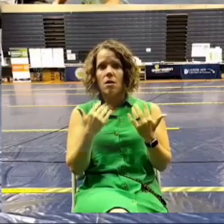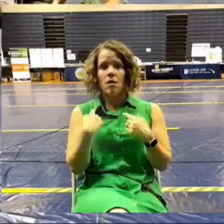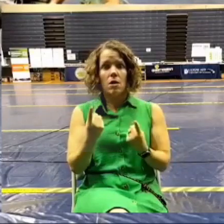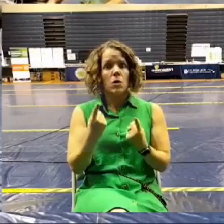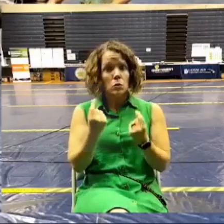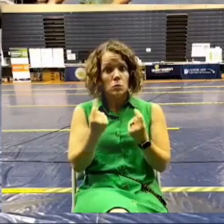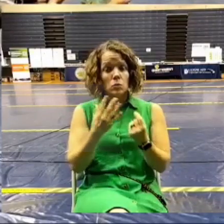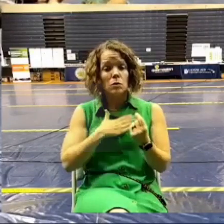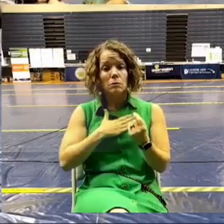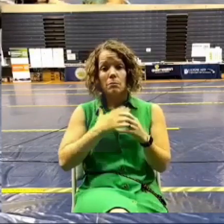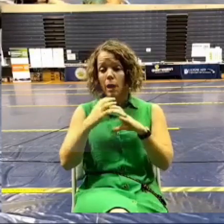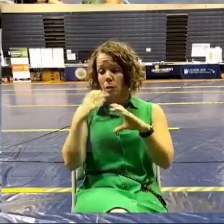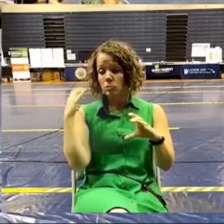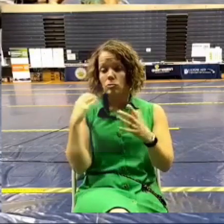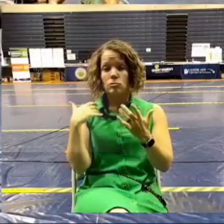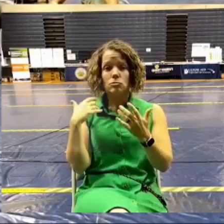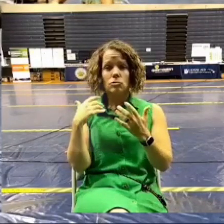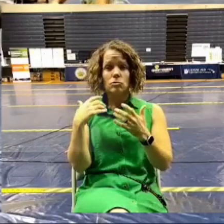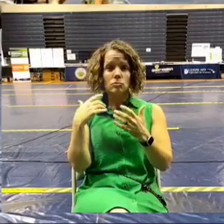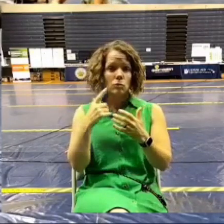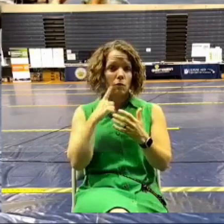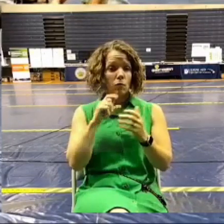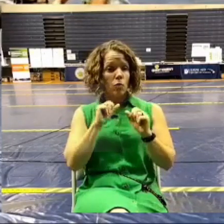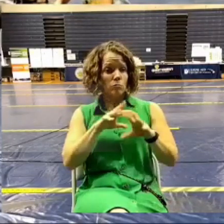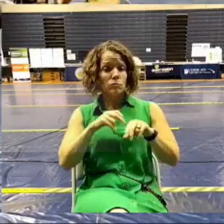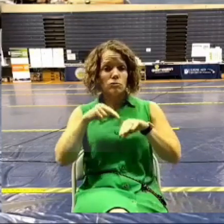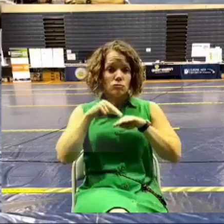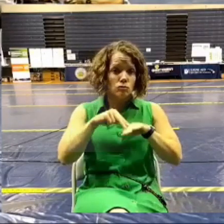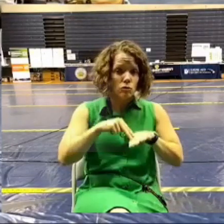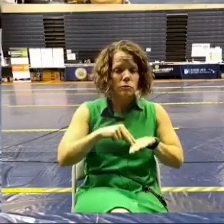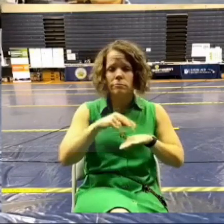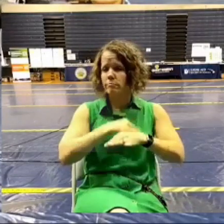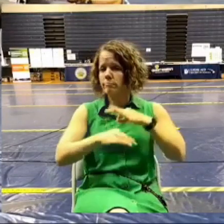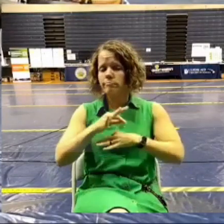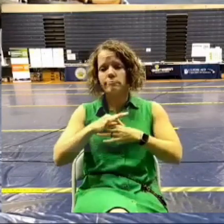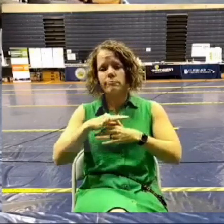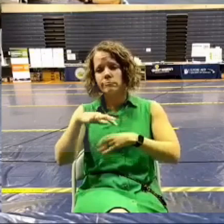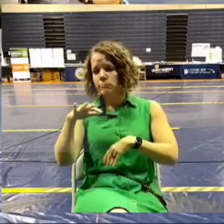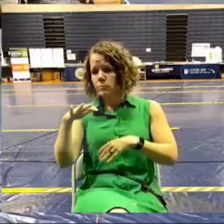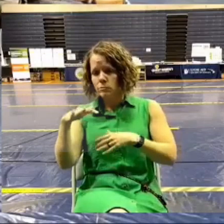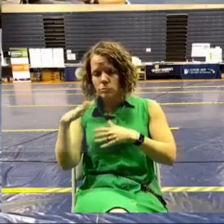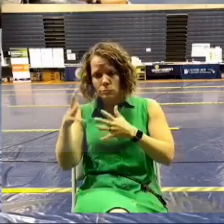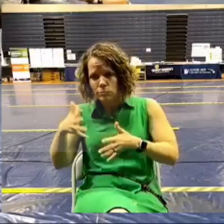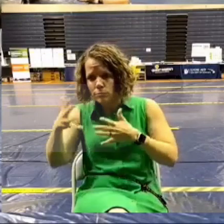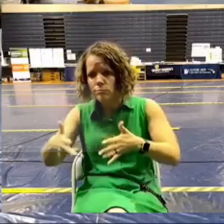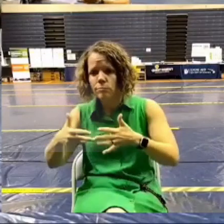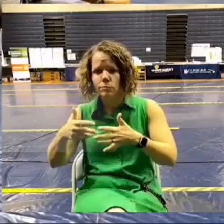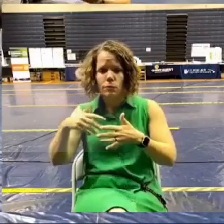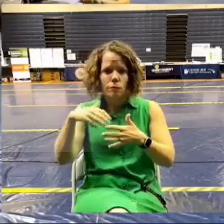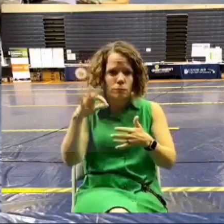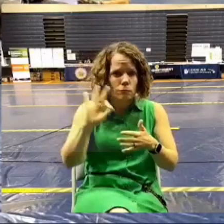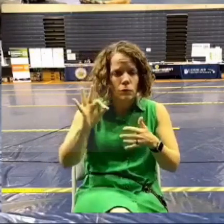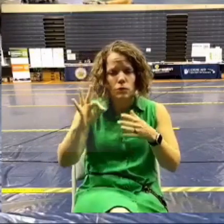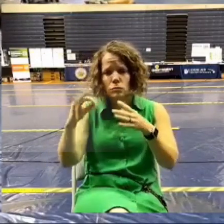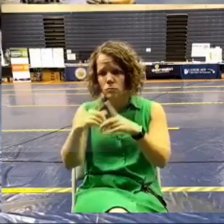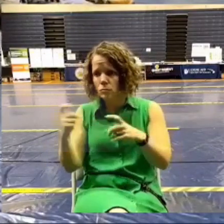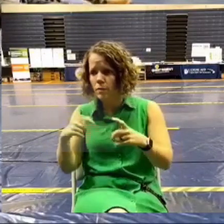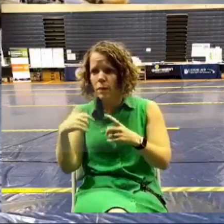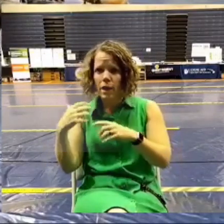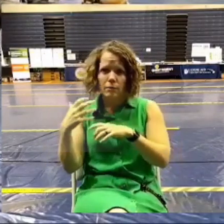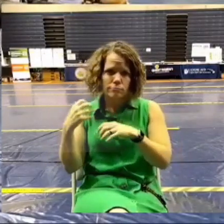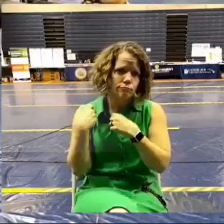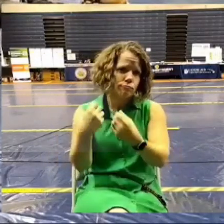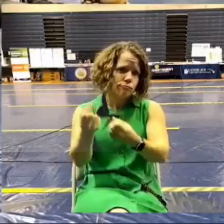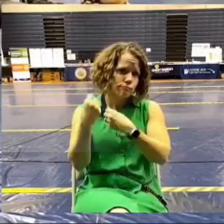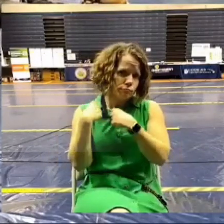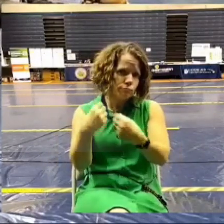truck, I've been using my truck to haul garbage, furniture, and whatever it might be. I just